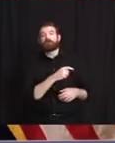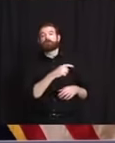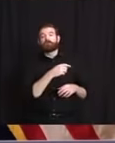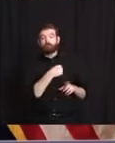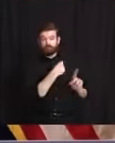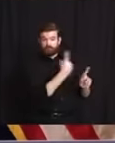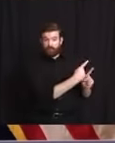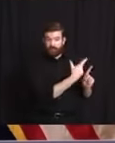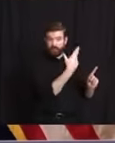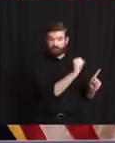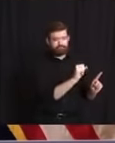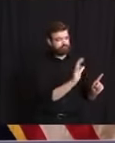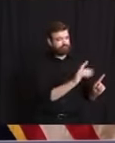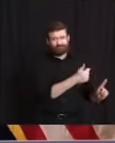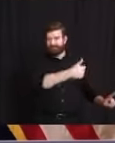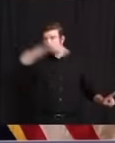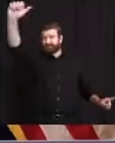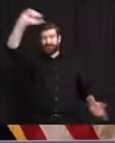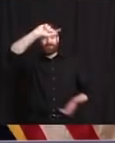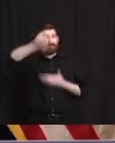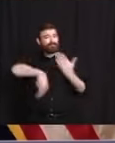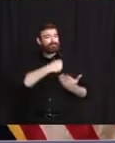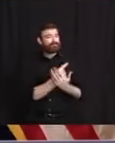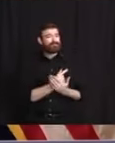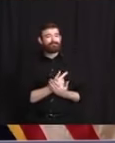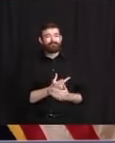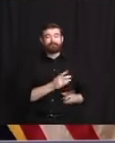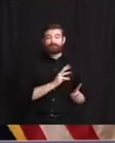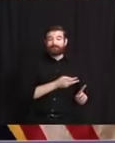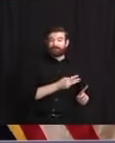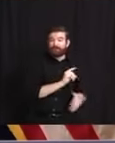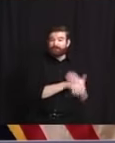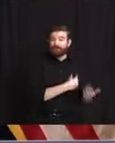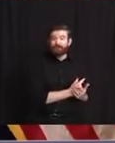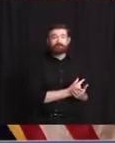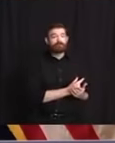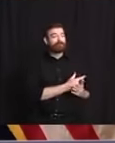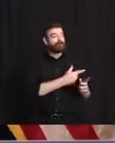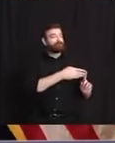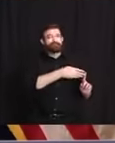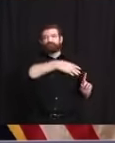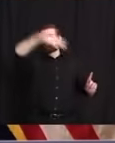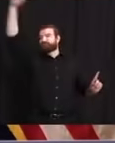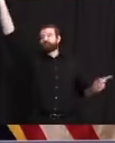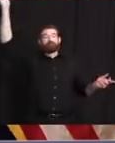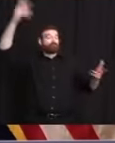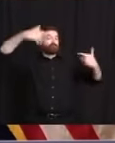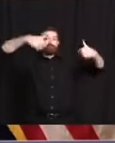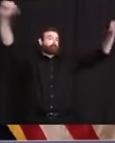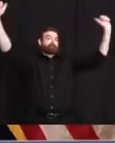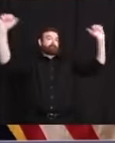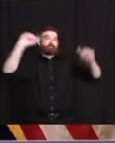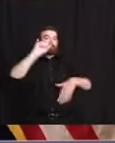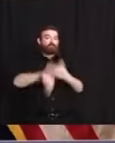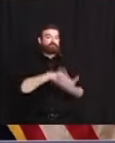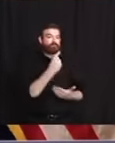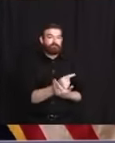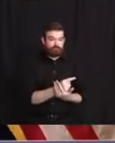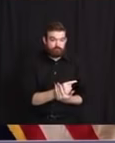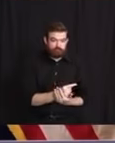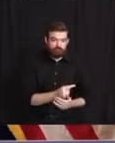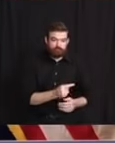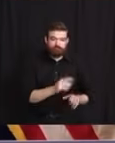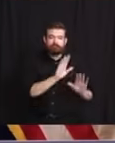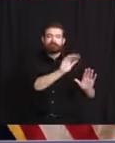it's any graduations of any sort. And the plans, the details, if you can bear with us till tomorrow, both the Commissioner